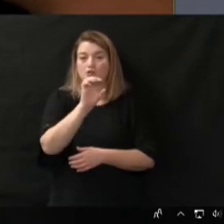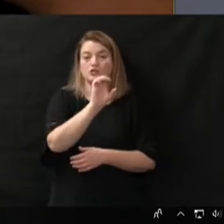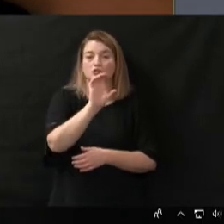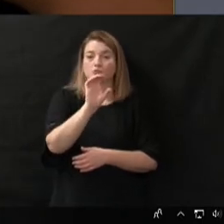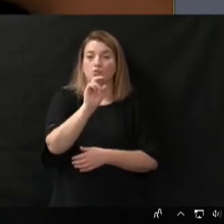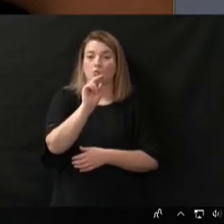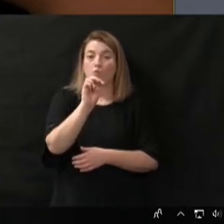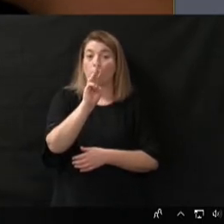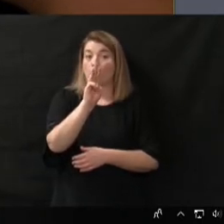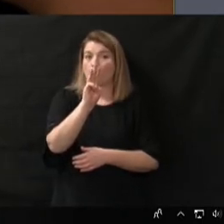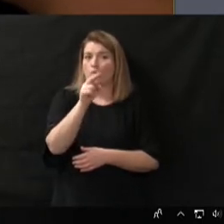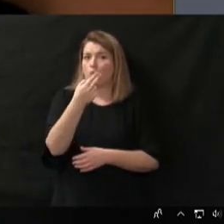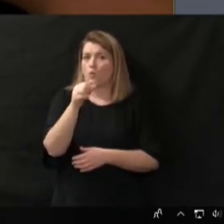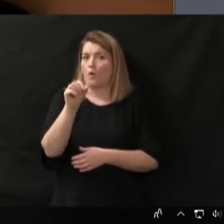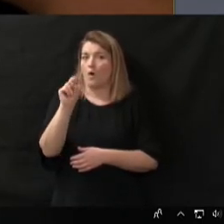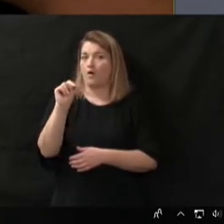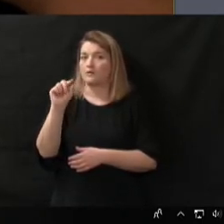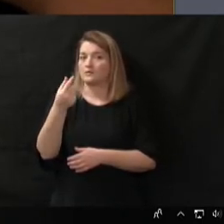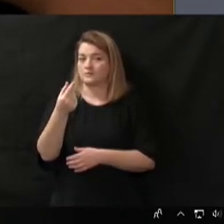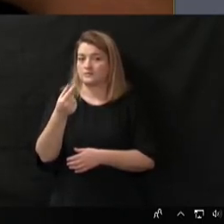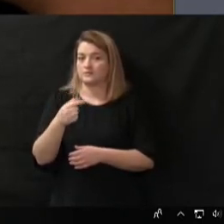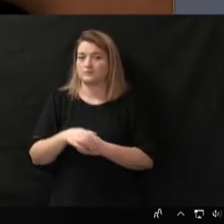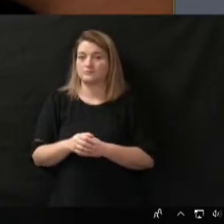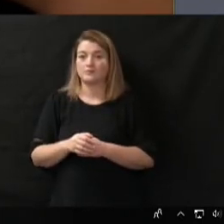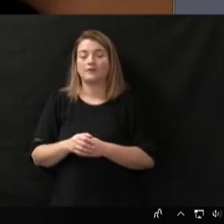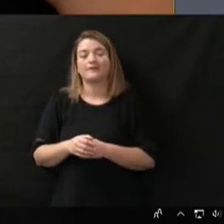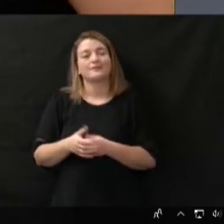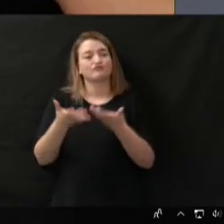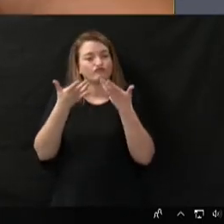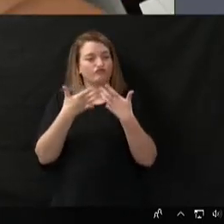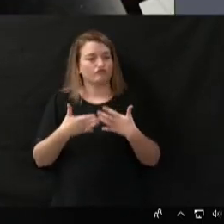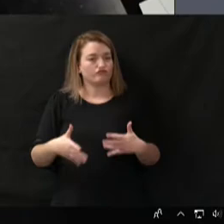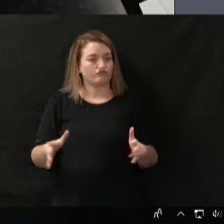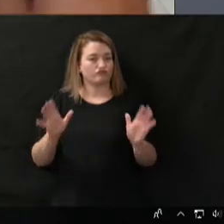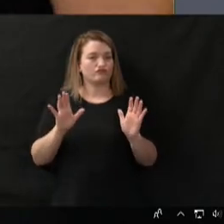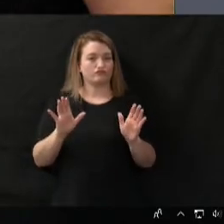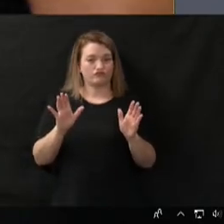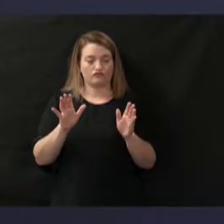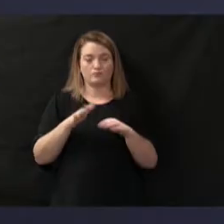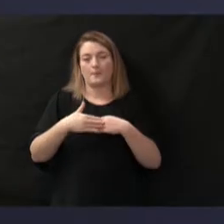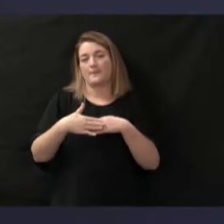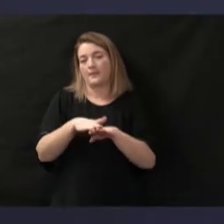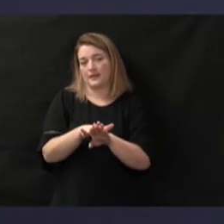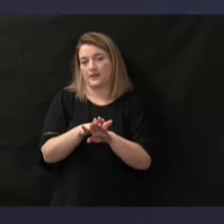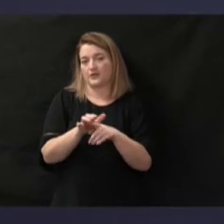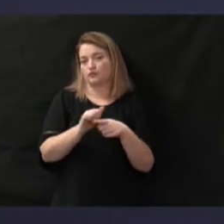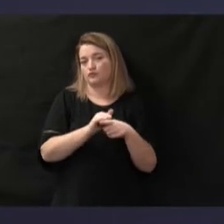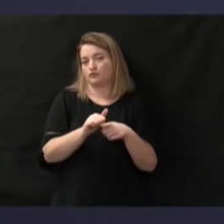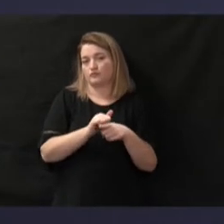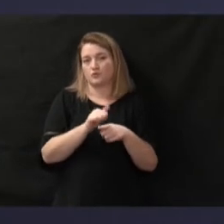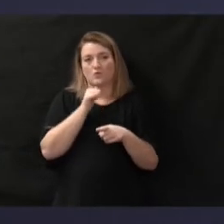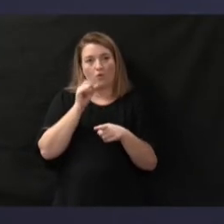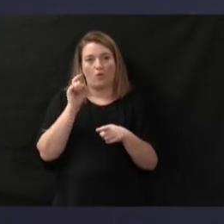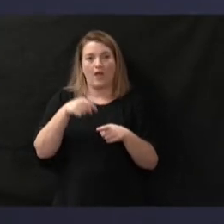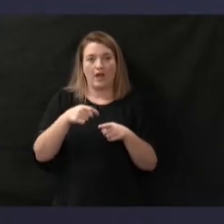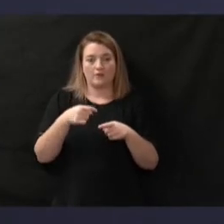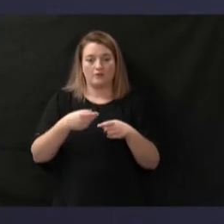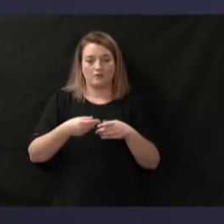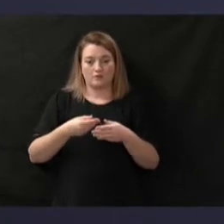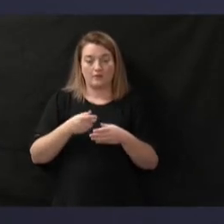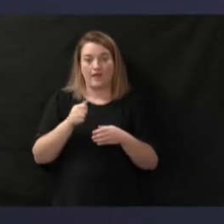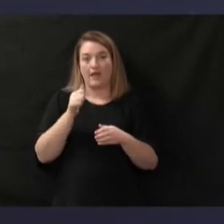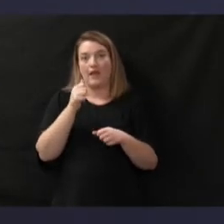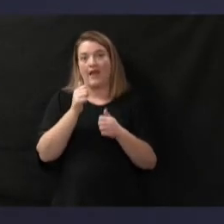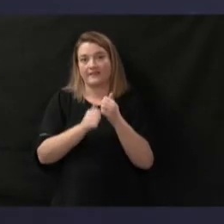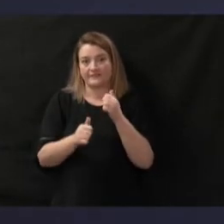Wong. Okay, and that's the end of the blending drill. You don't have to go through all the cards, but if you see how